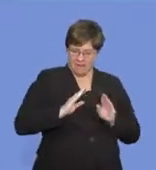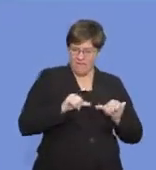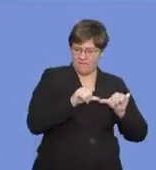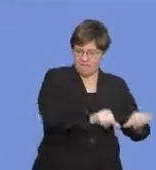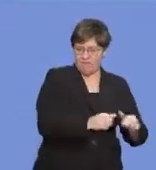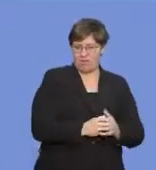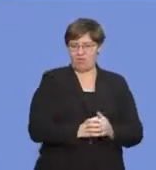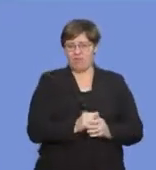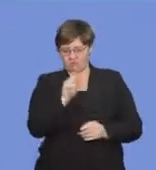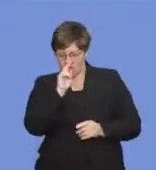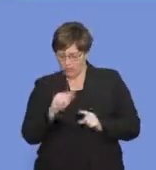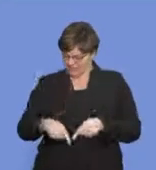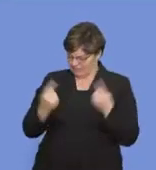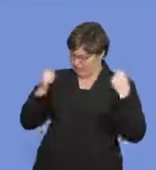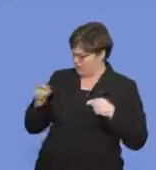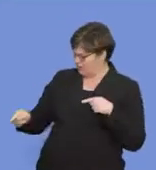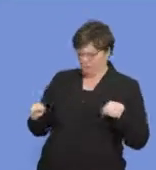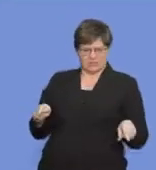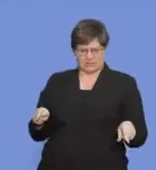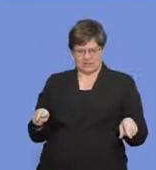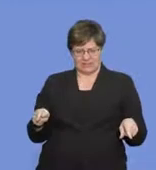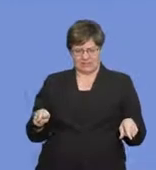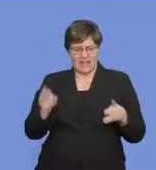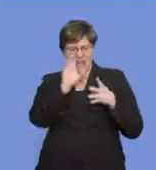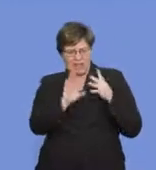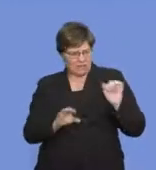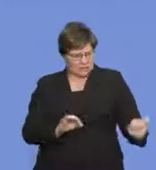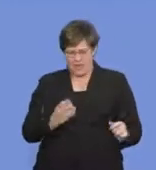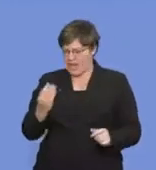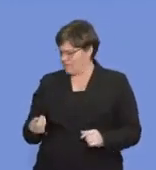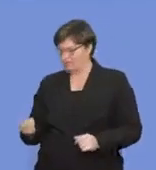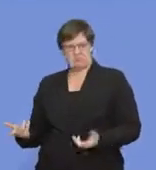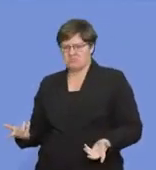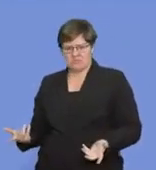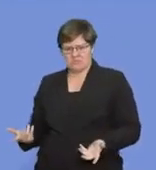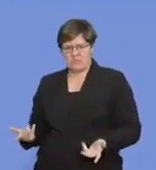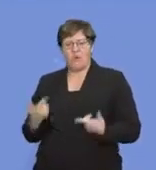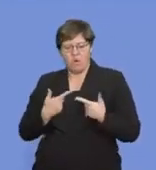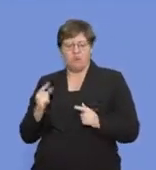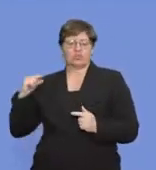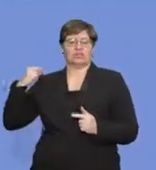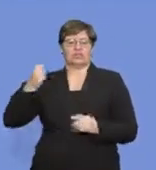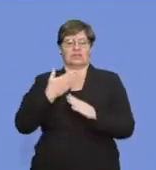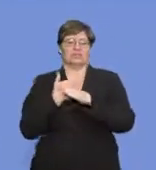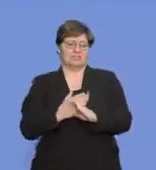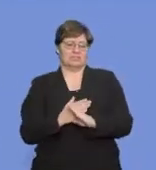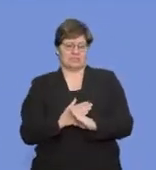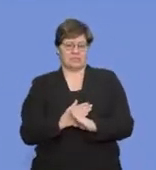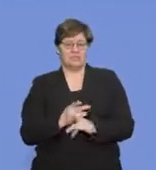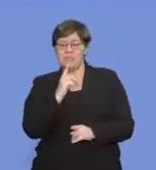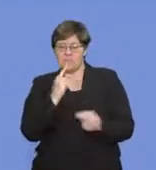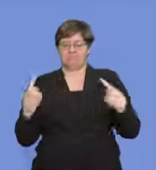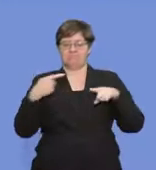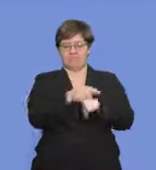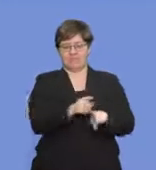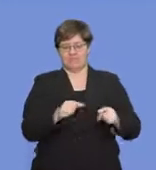have physiological, so in other words, they might have display characteristics or even genetic barriers that prevents them